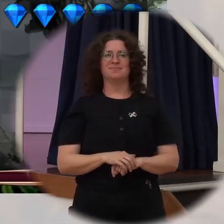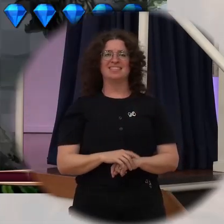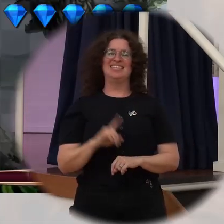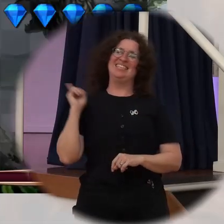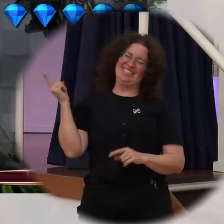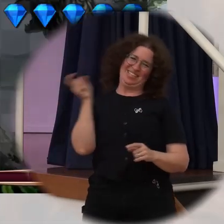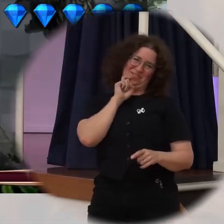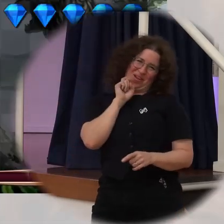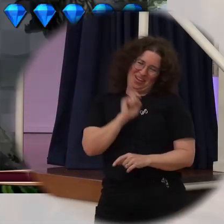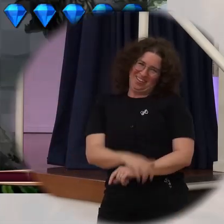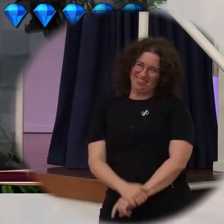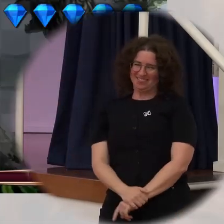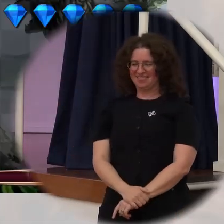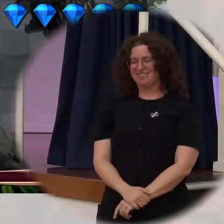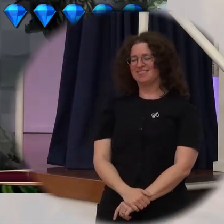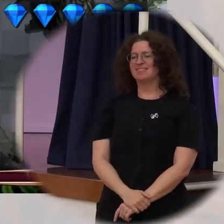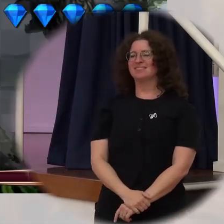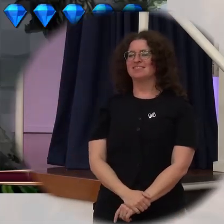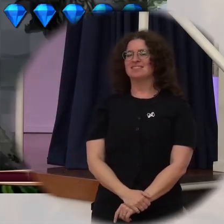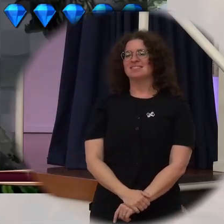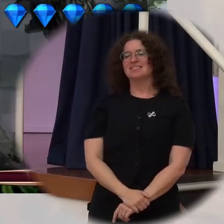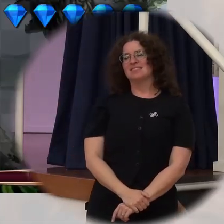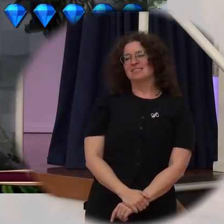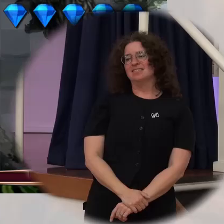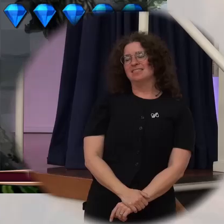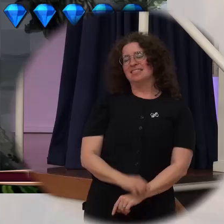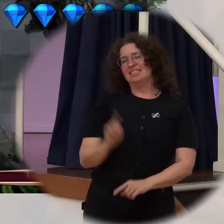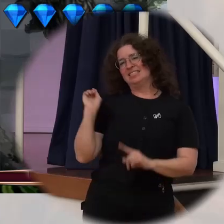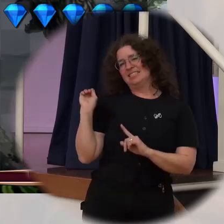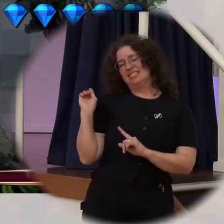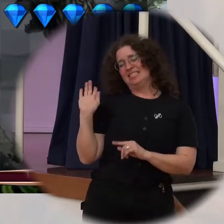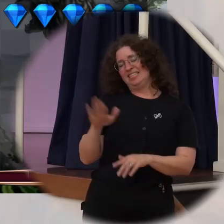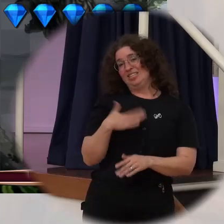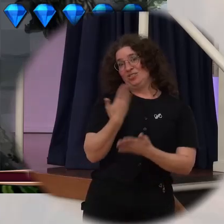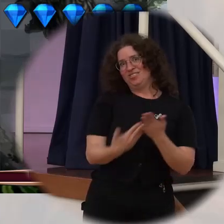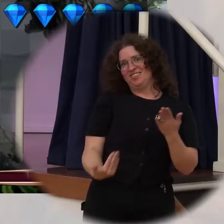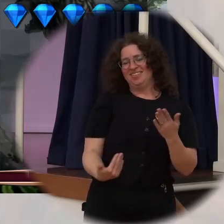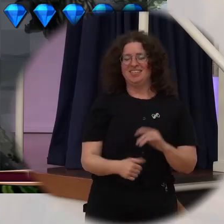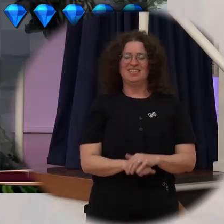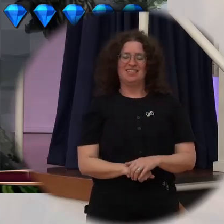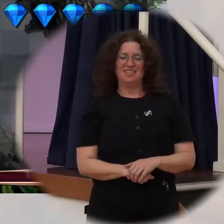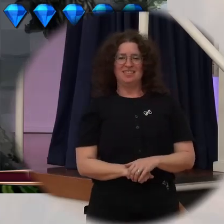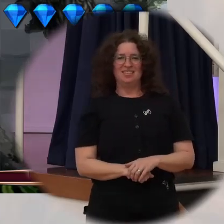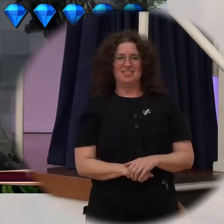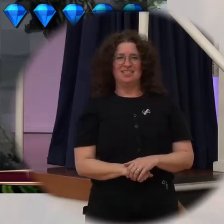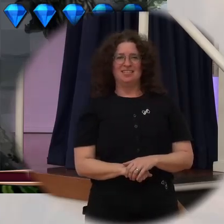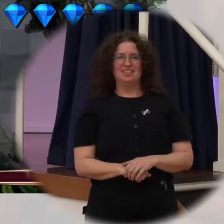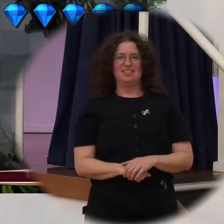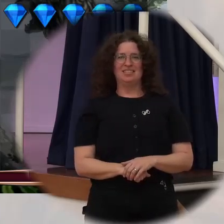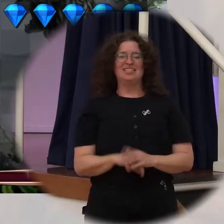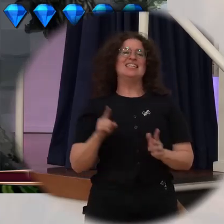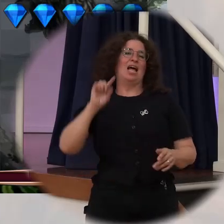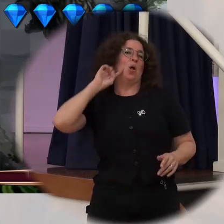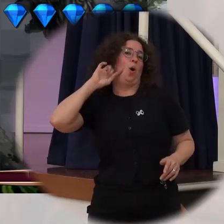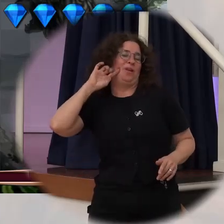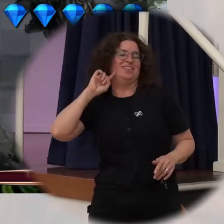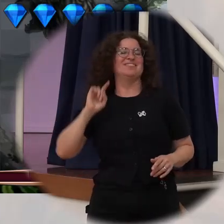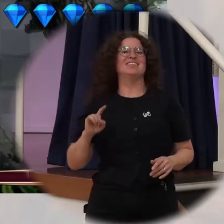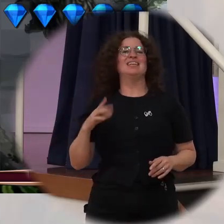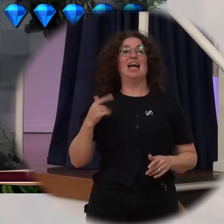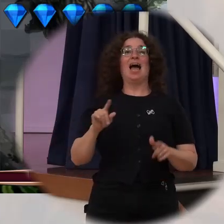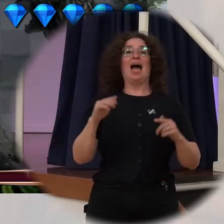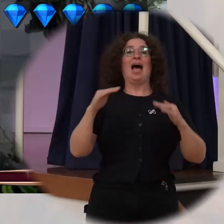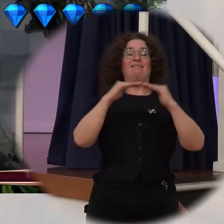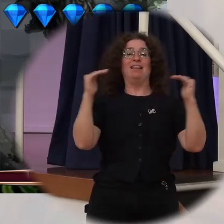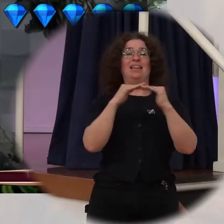funny. So here's an interesting story of, I think sums up the comedy of this game. Is I had a level